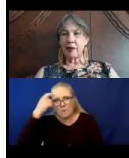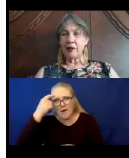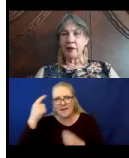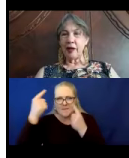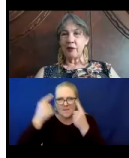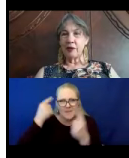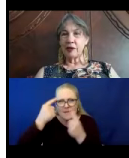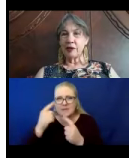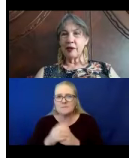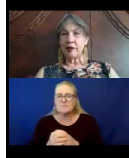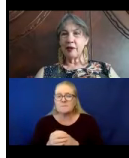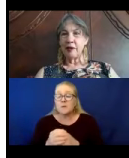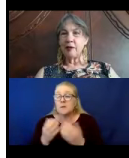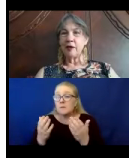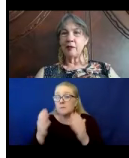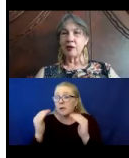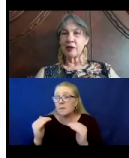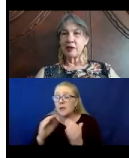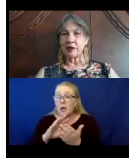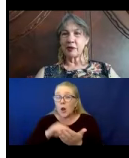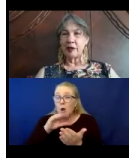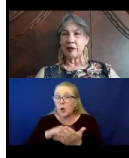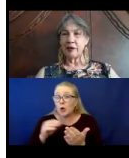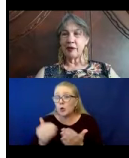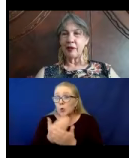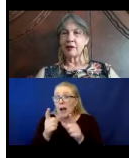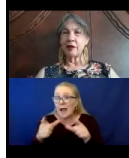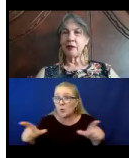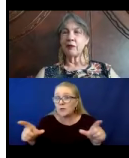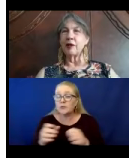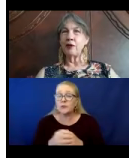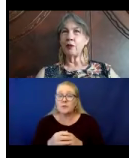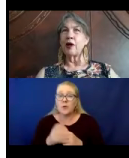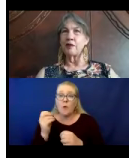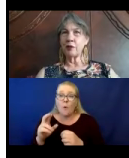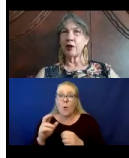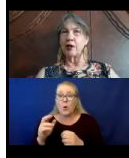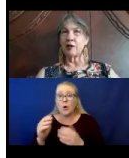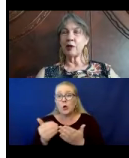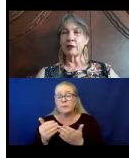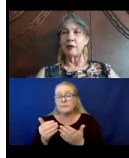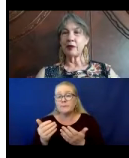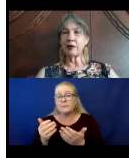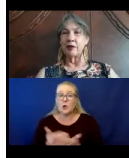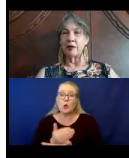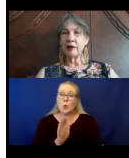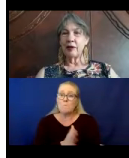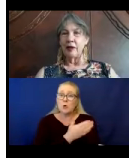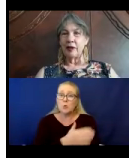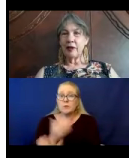Similarly, learning a new language or learning a musical instrument is a really new part of your brain for most people